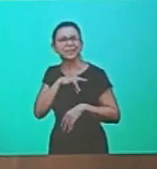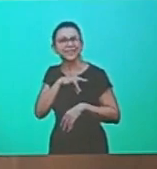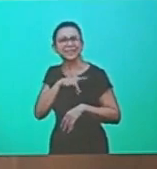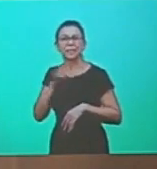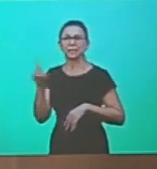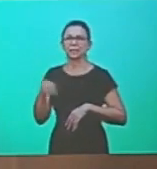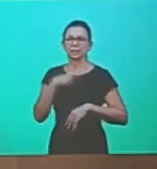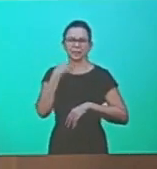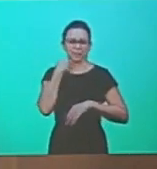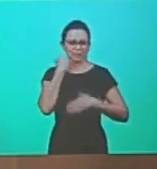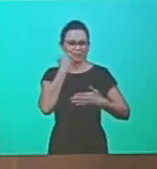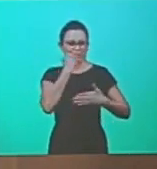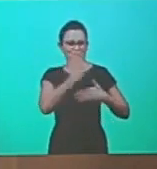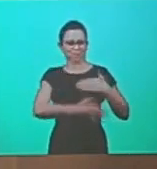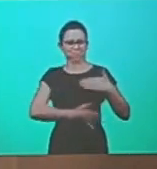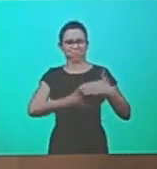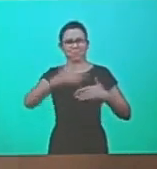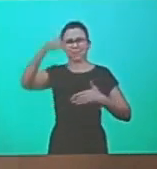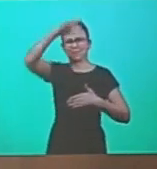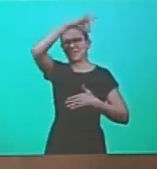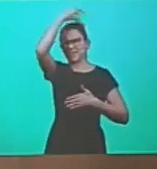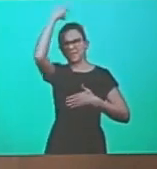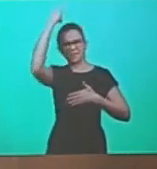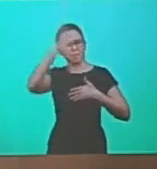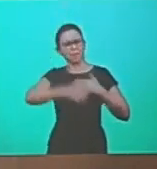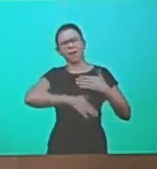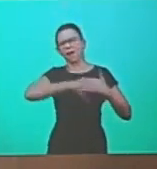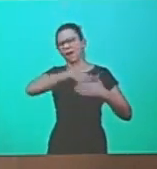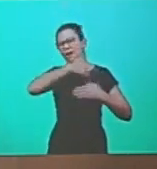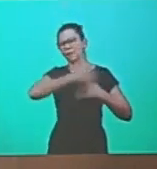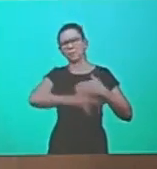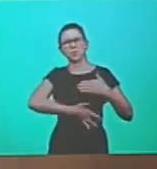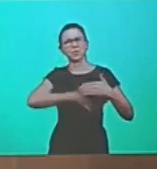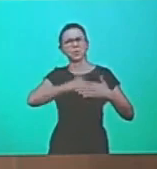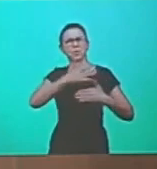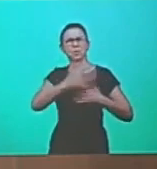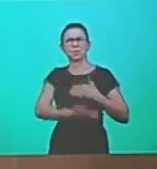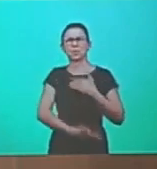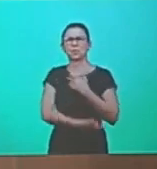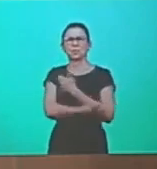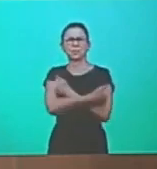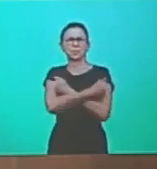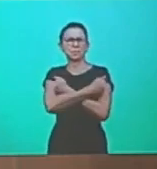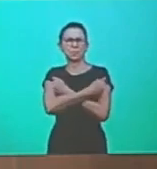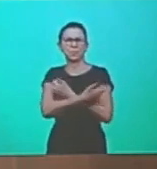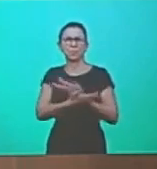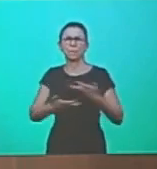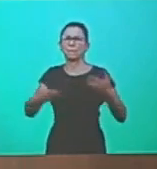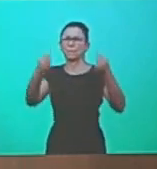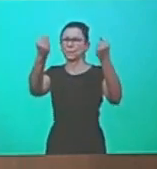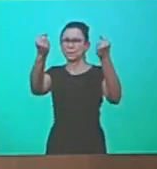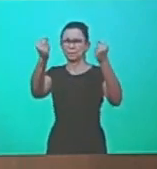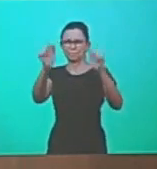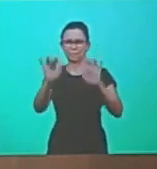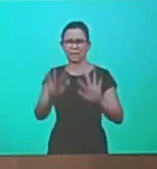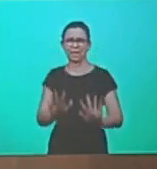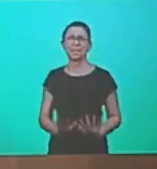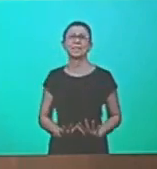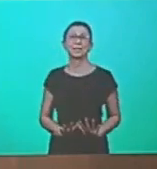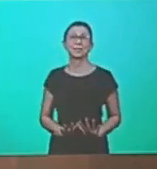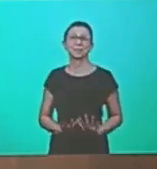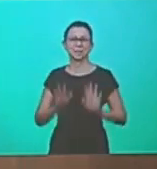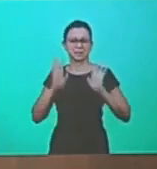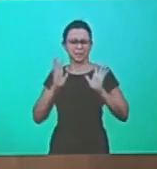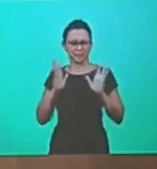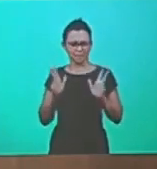hold this in their hearts, this is how we are going to be filled with the Holy Spirit and have more experiences. This